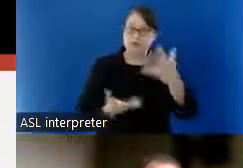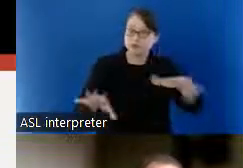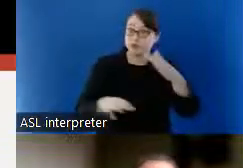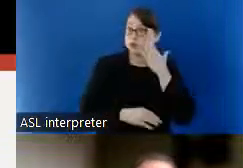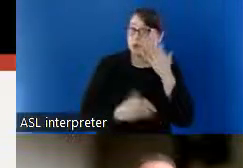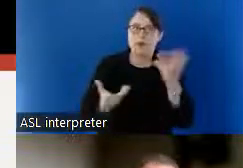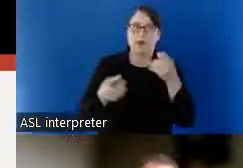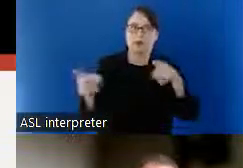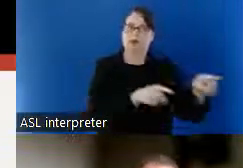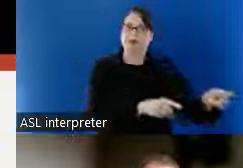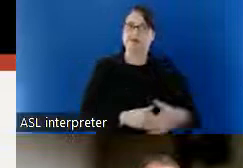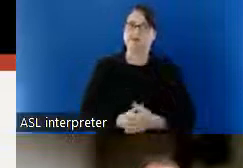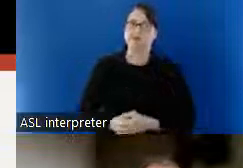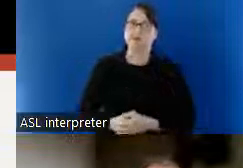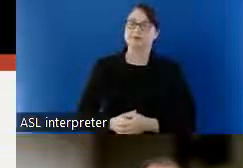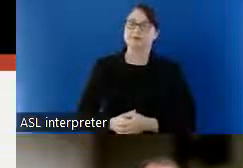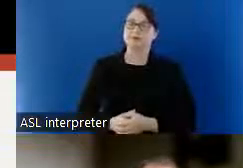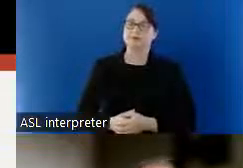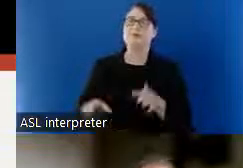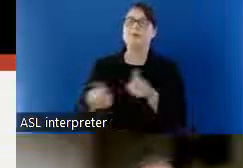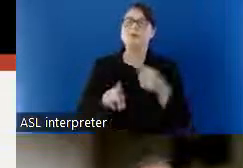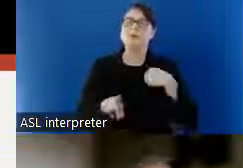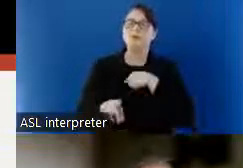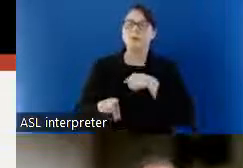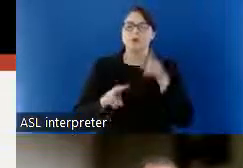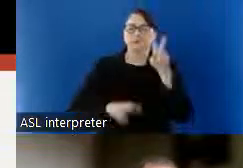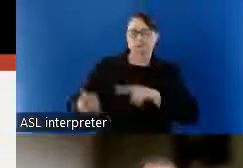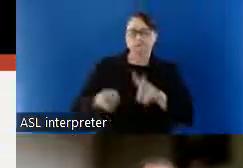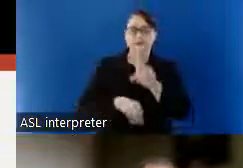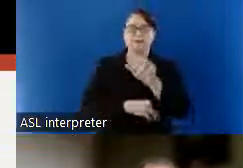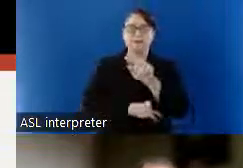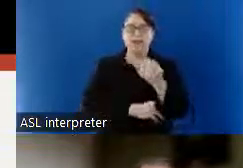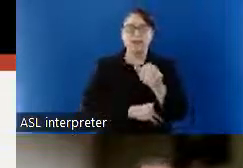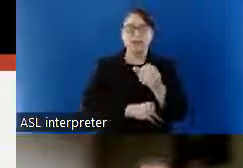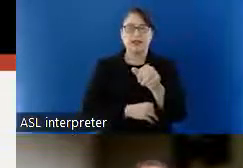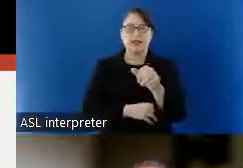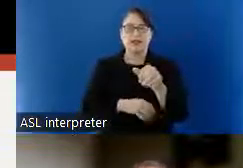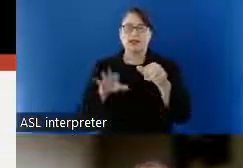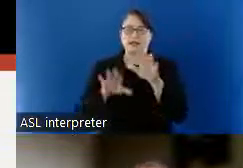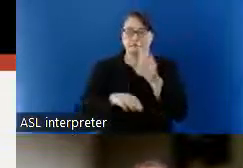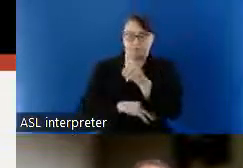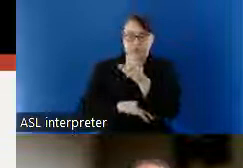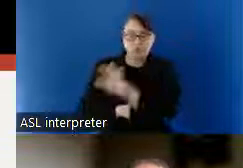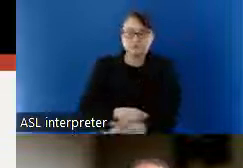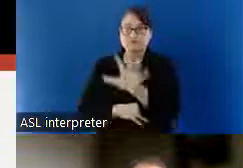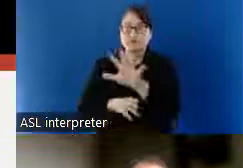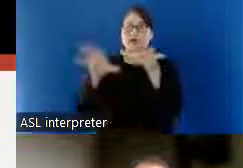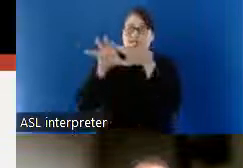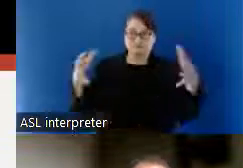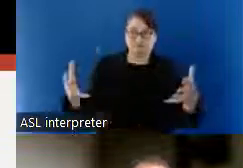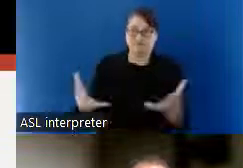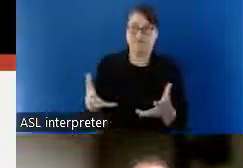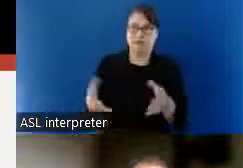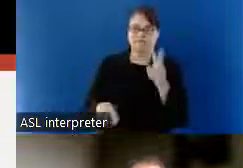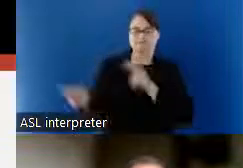In addition, we are monitoring the data both domestically as well as internationally and making any adjustments to our approach